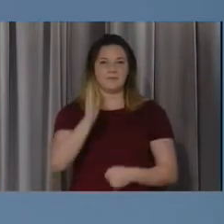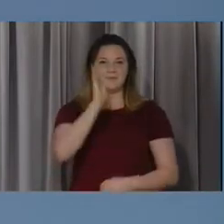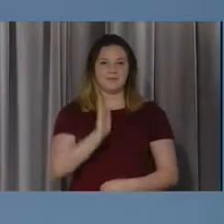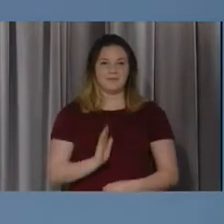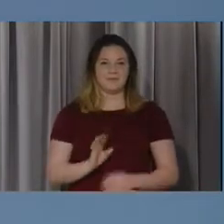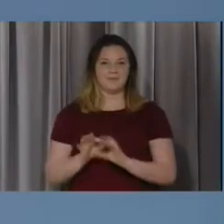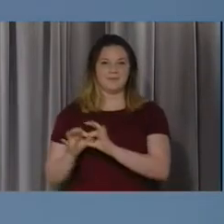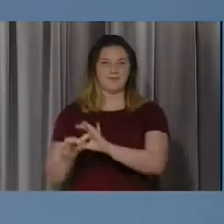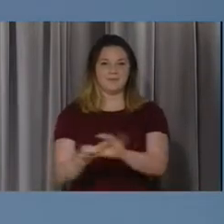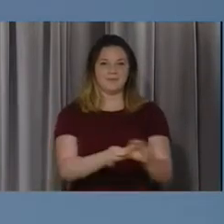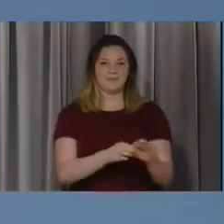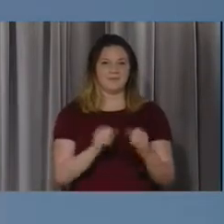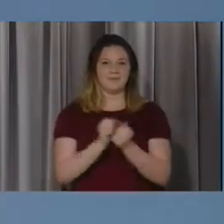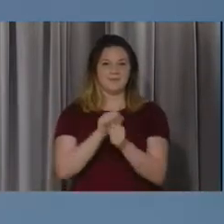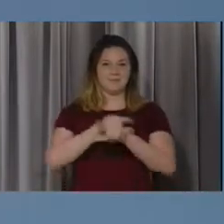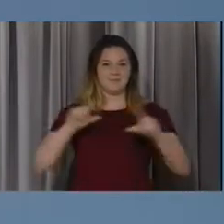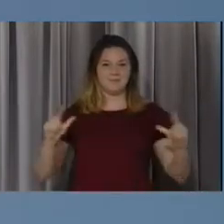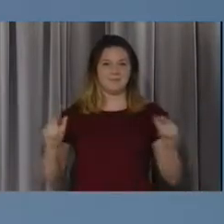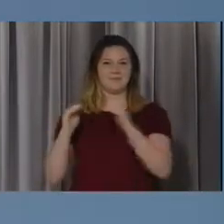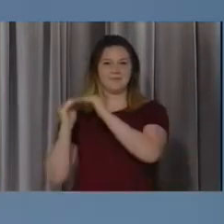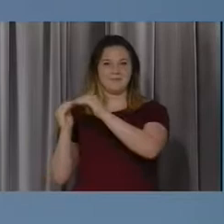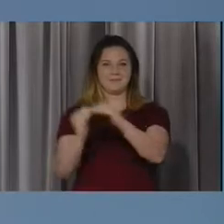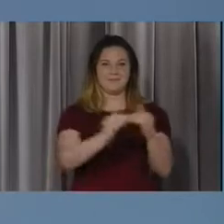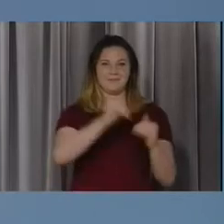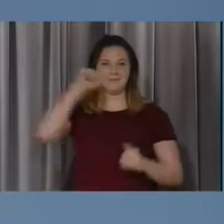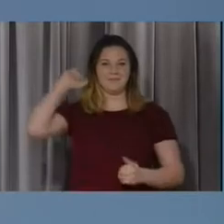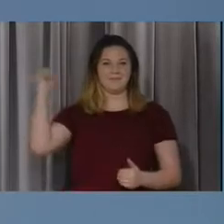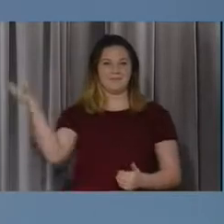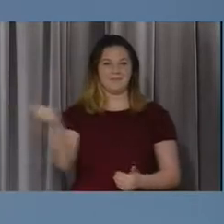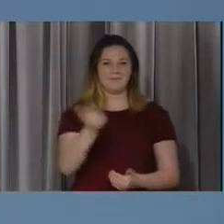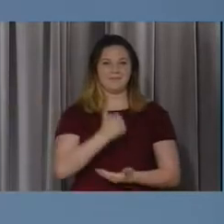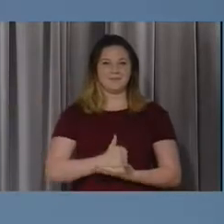under God, indivisible, with liberty and justice for all.